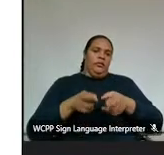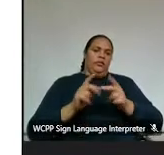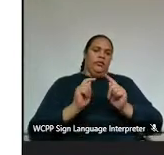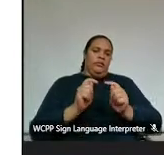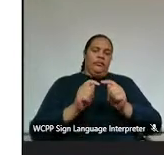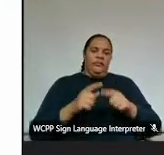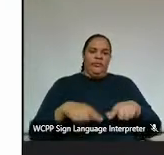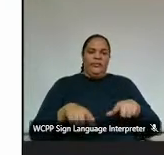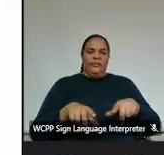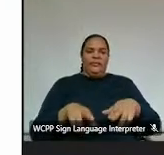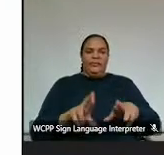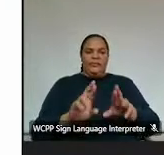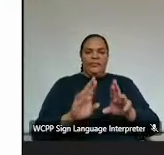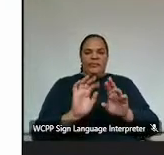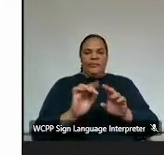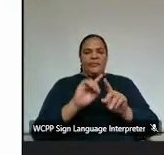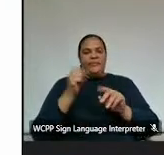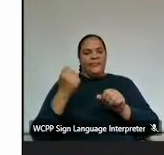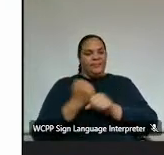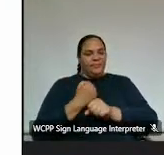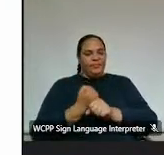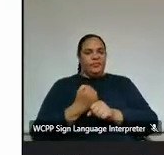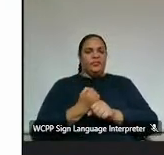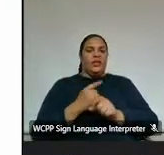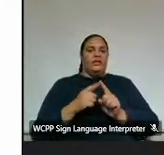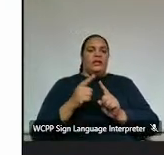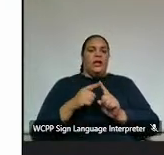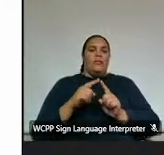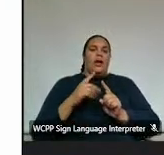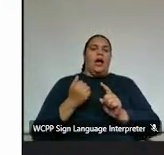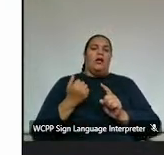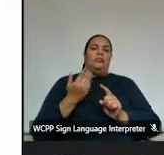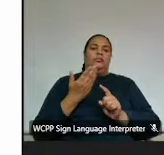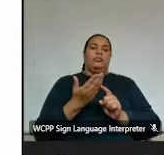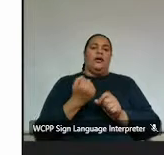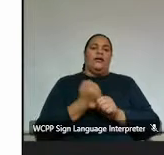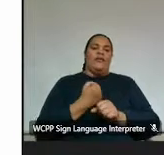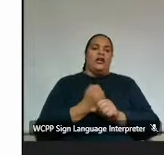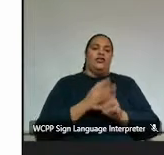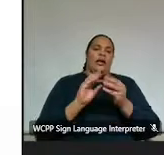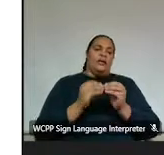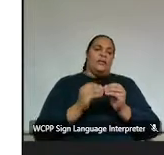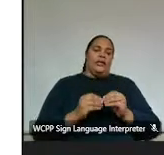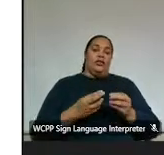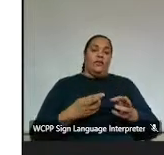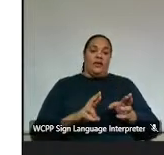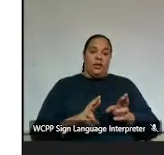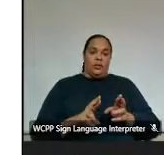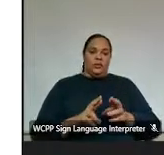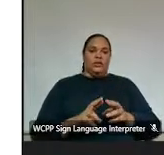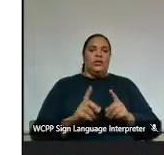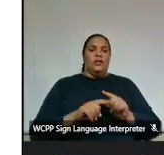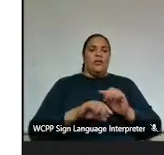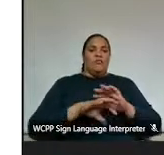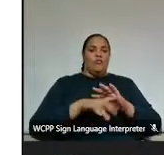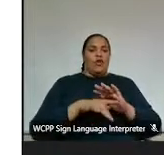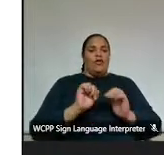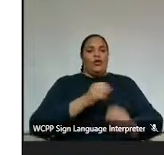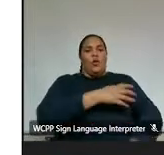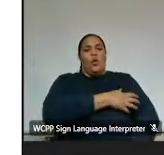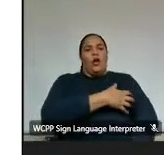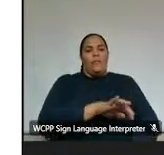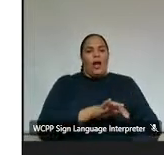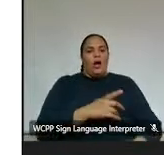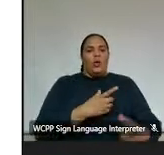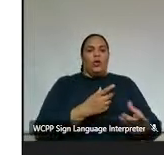Other existing functions, the expropriation and construction and maintenance of roads. Province is empowered to